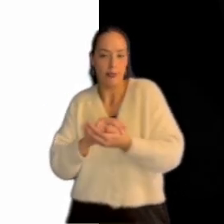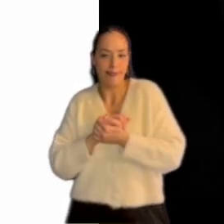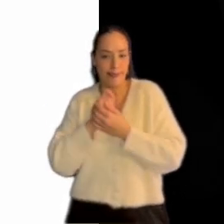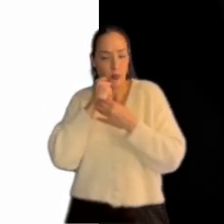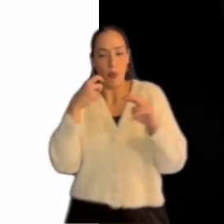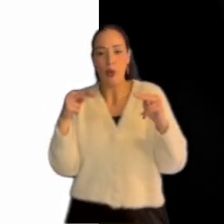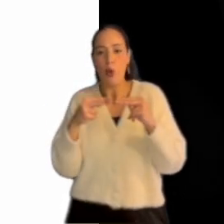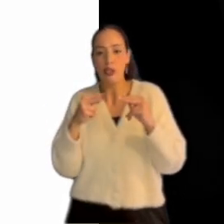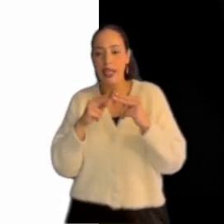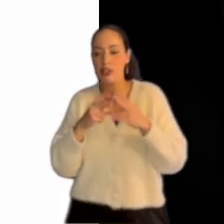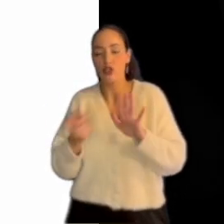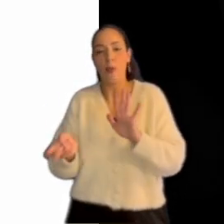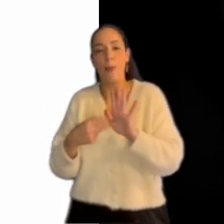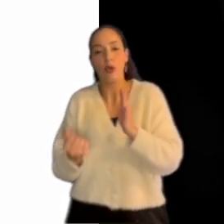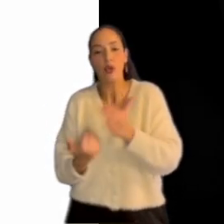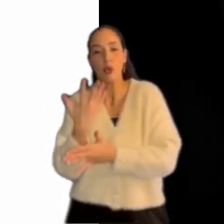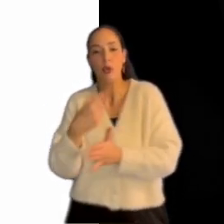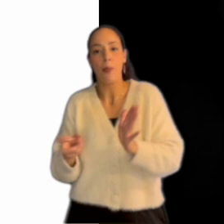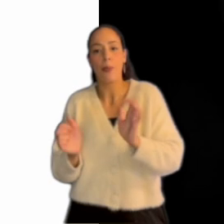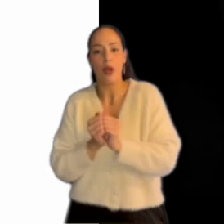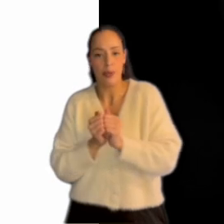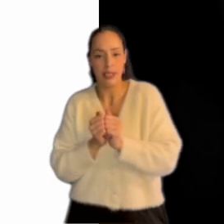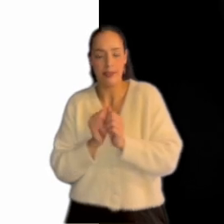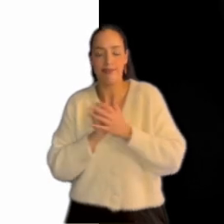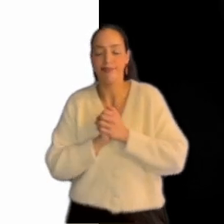new appointment. Yours sincerely.